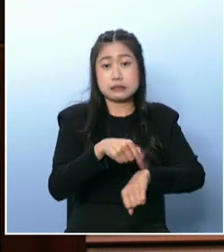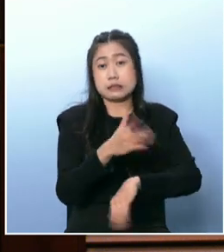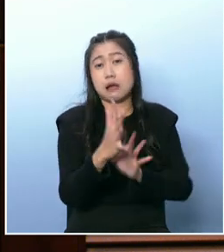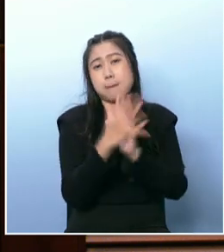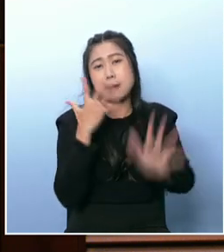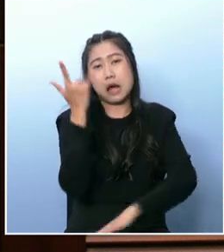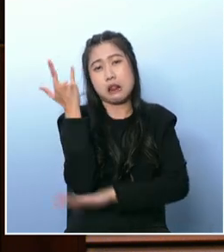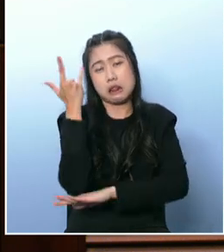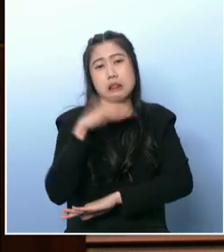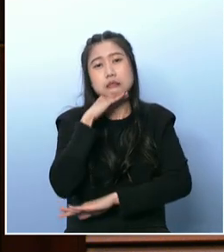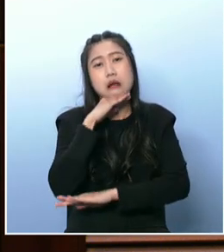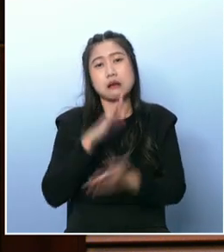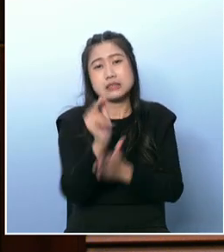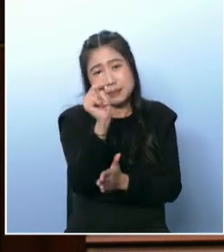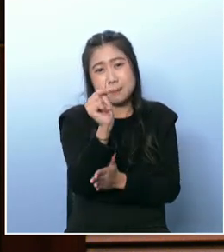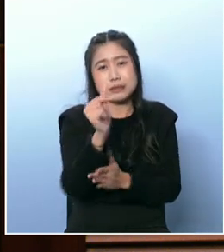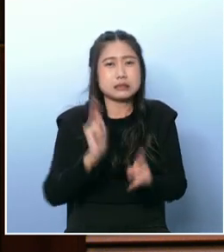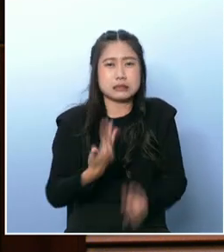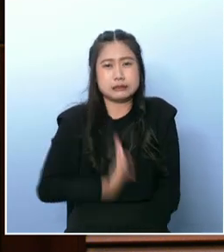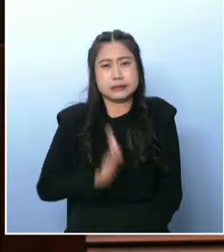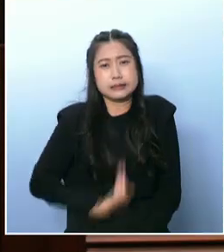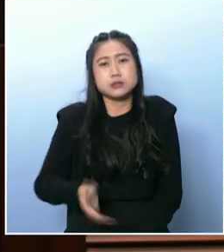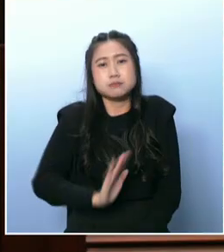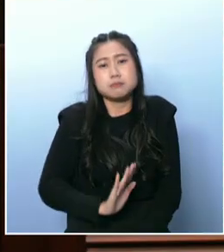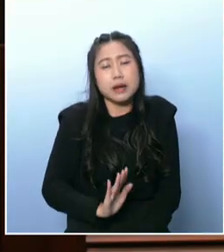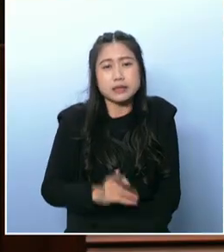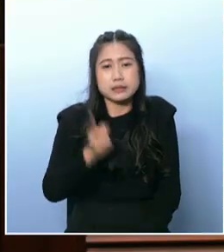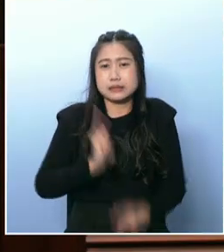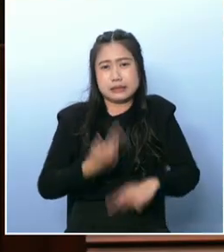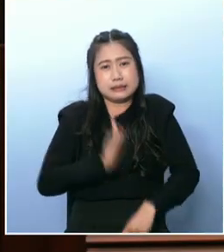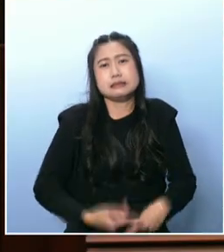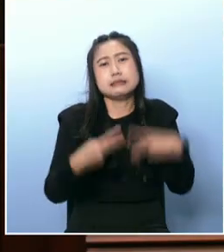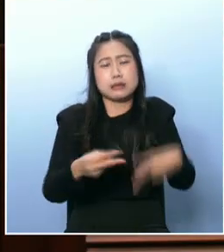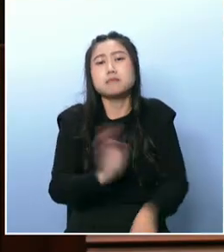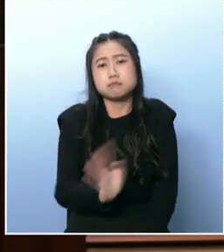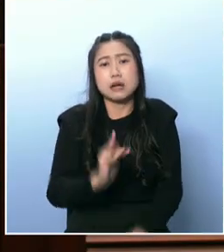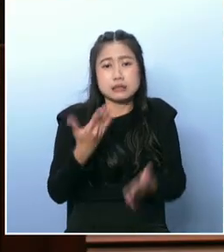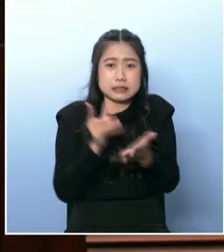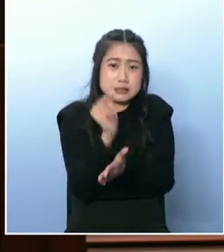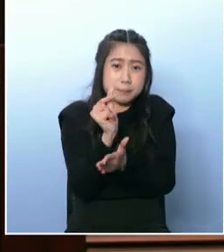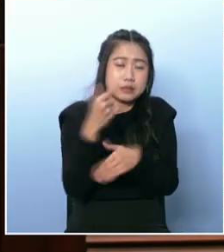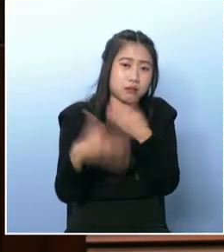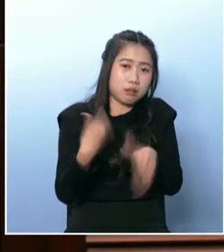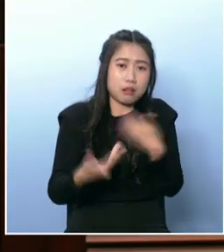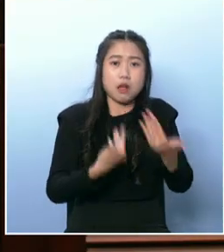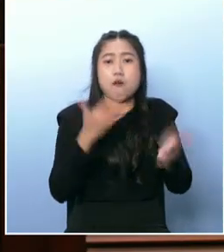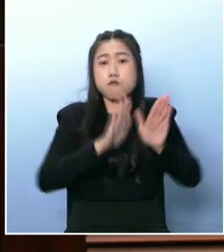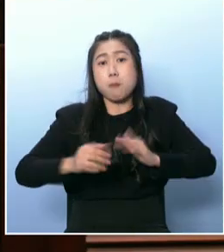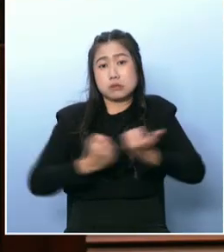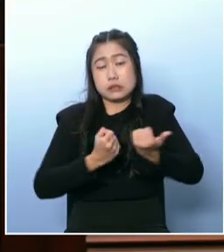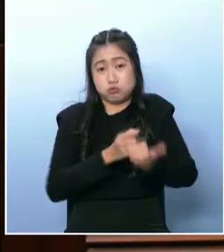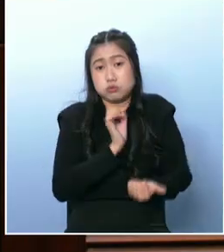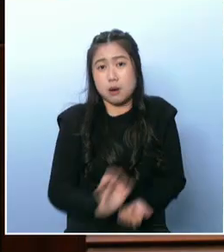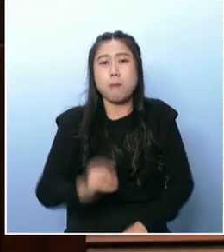Secondly, let's look at the waiting list. You ask people to wait for 10 years for service. This is not humane. So